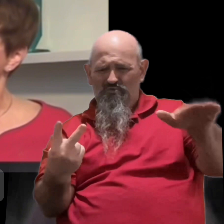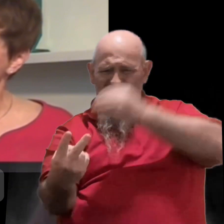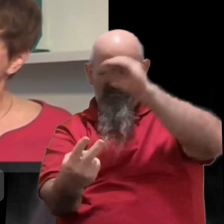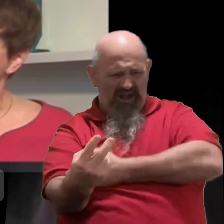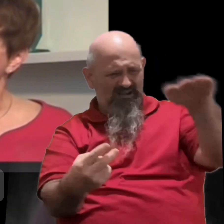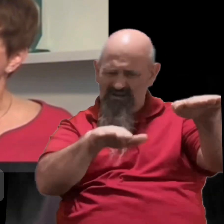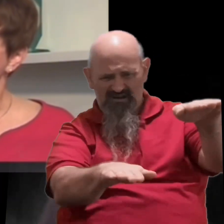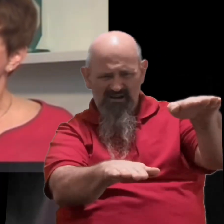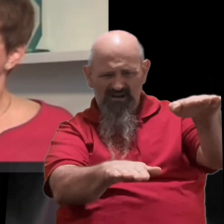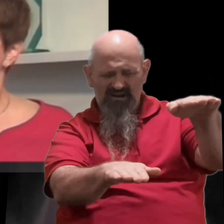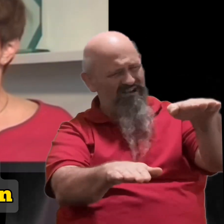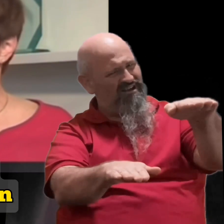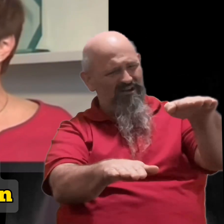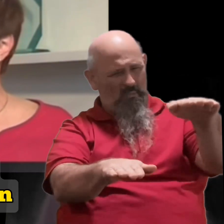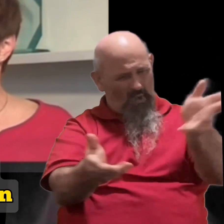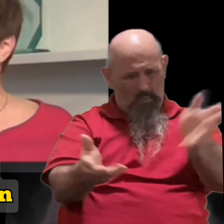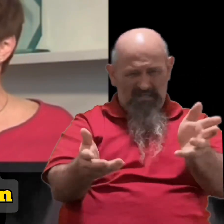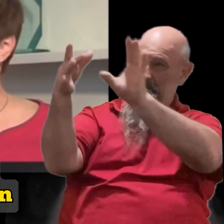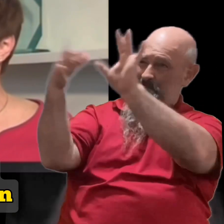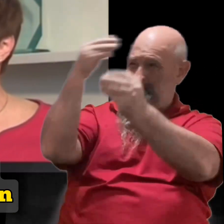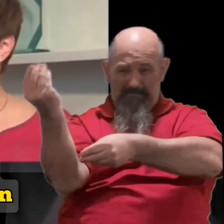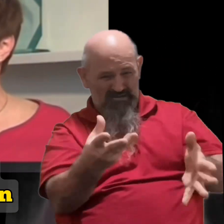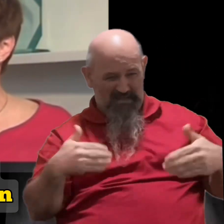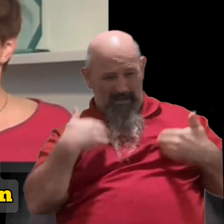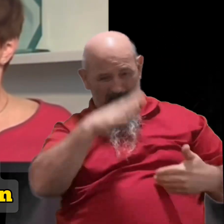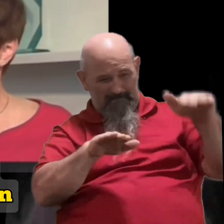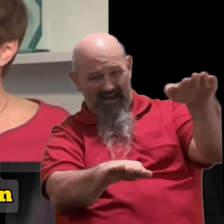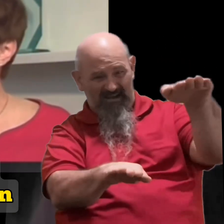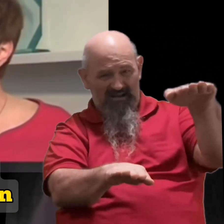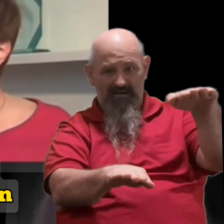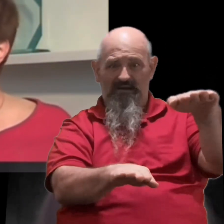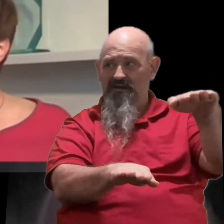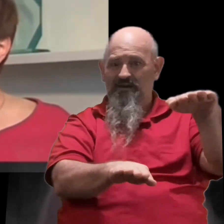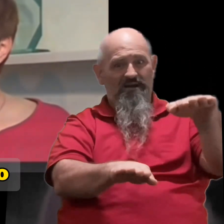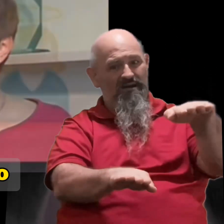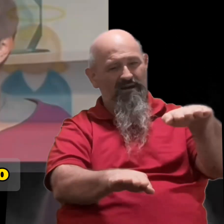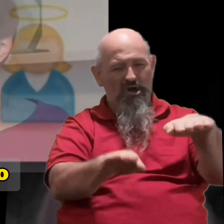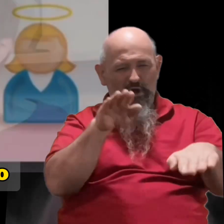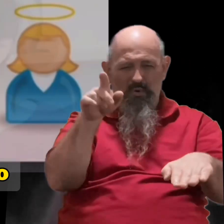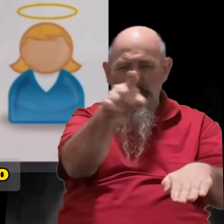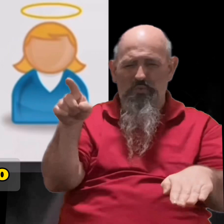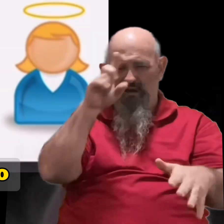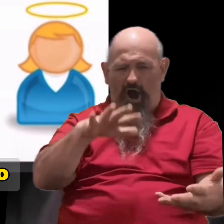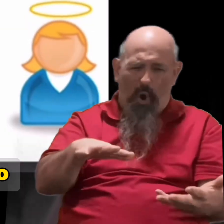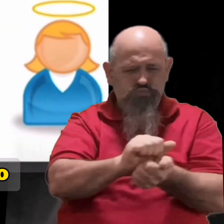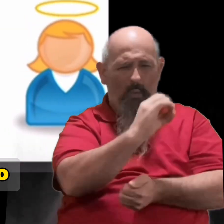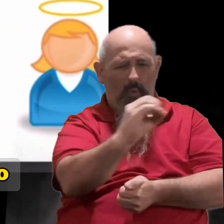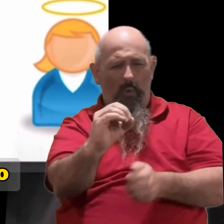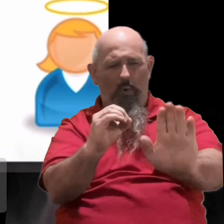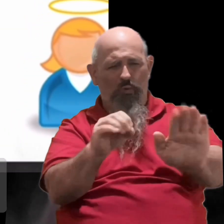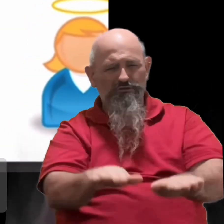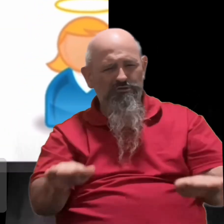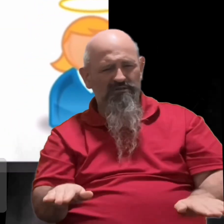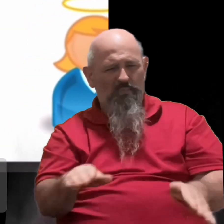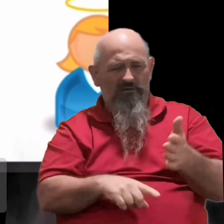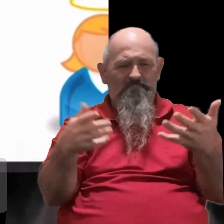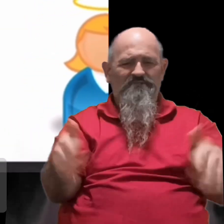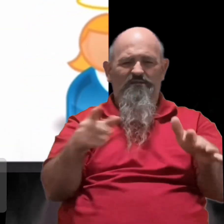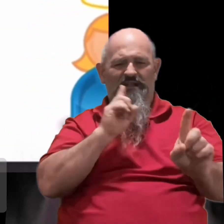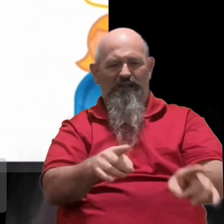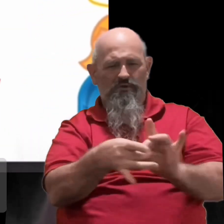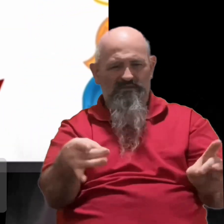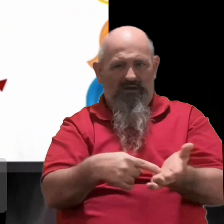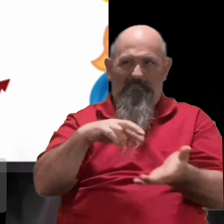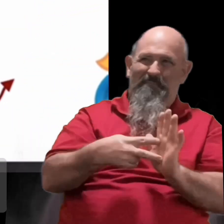2 sons. What is the message to young men? That you're a danger to your own children? What can be done to